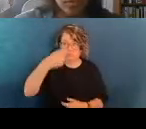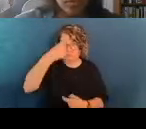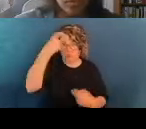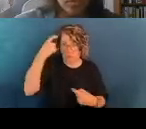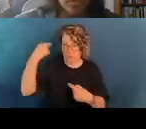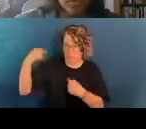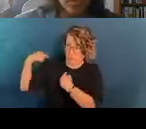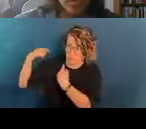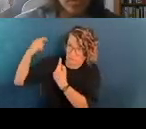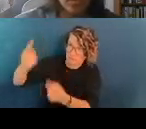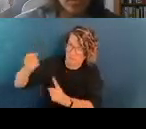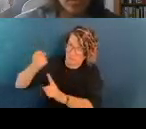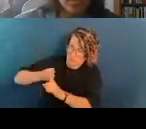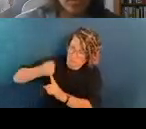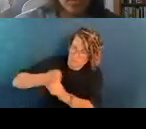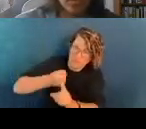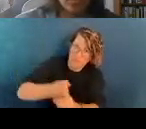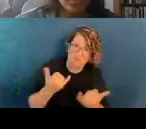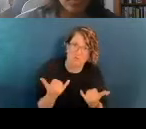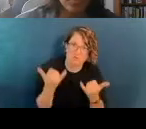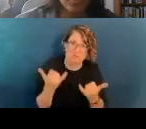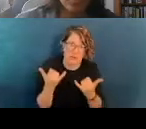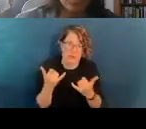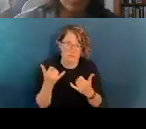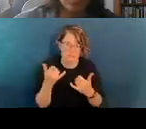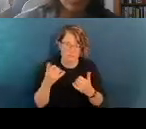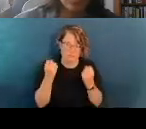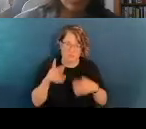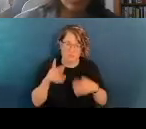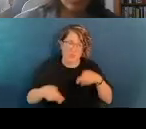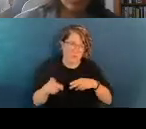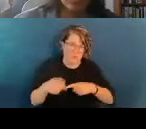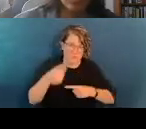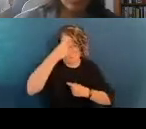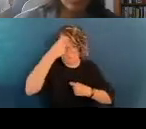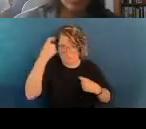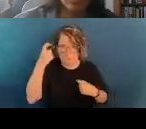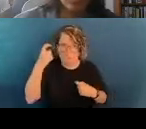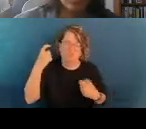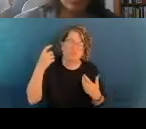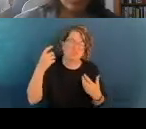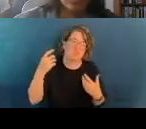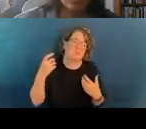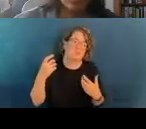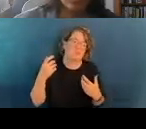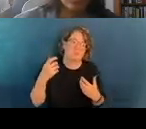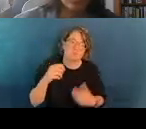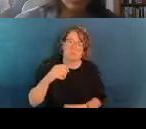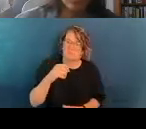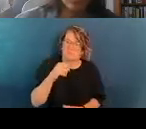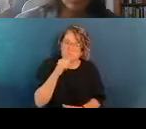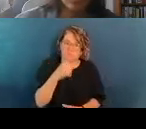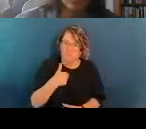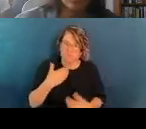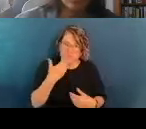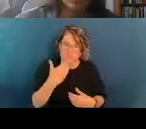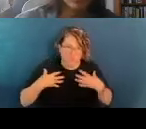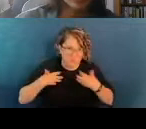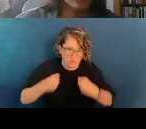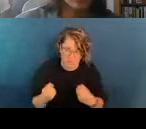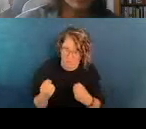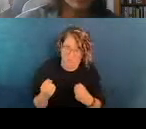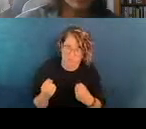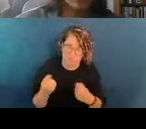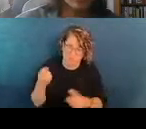parenting skills, and poor health status among Indigenous peoples. So the determinants that you see here go beyond